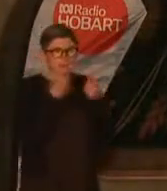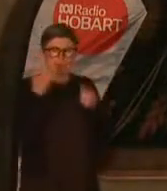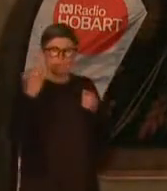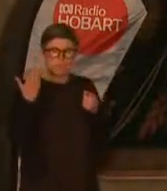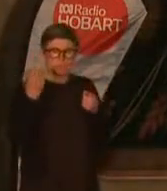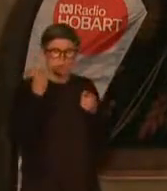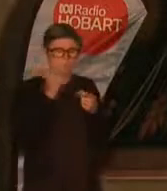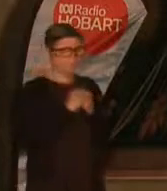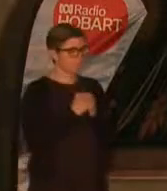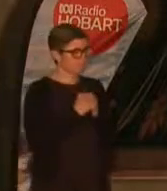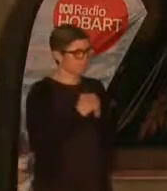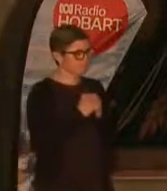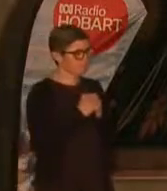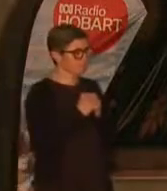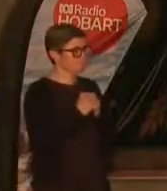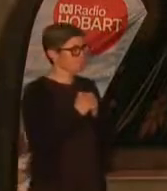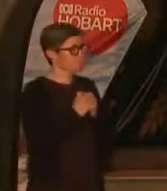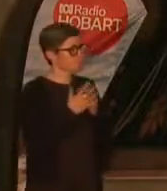about